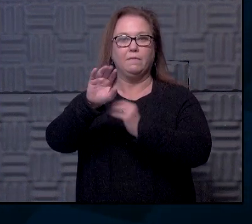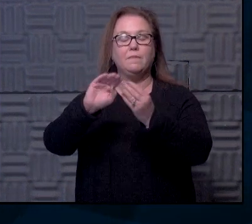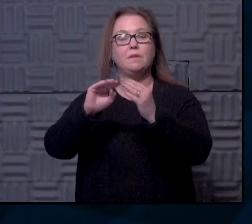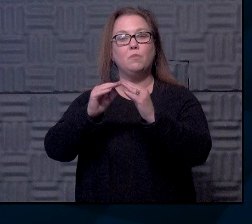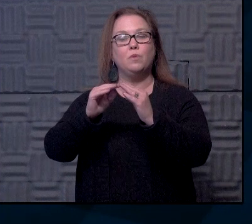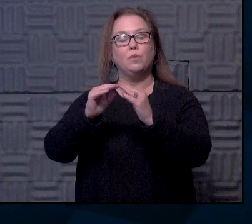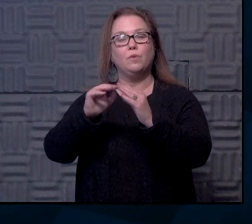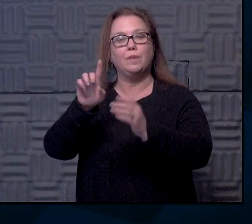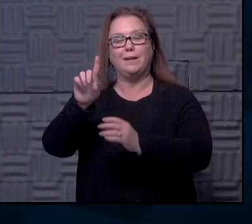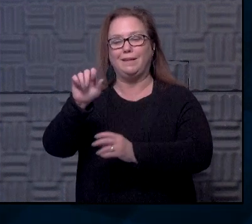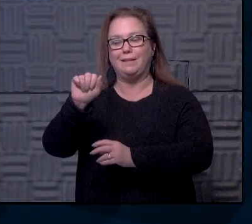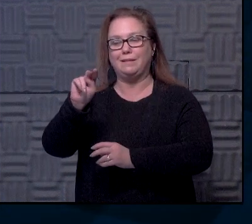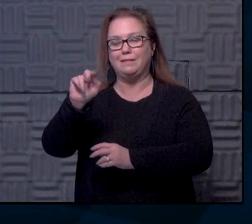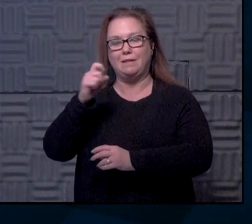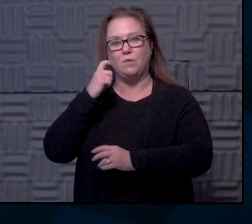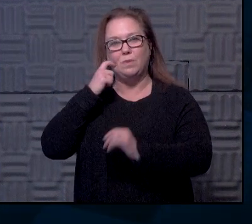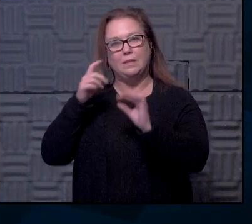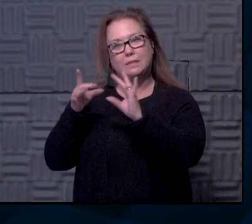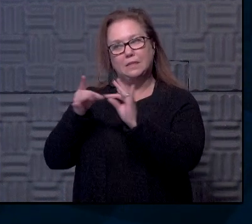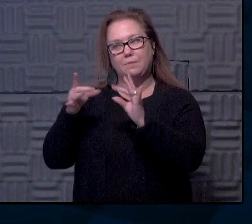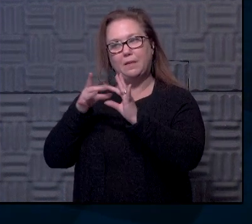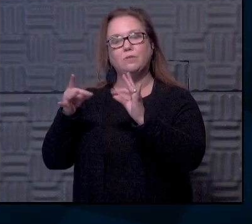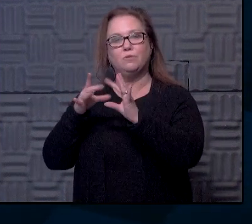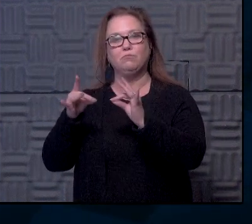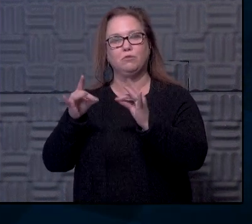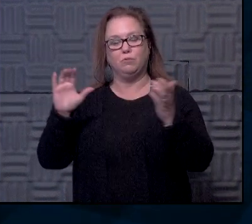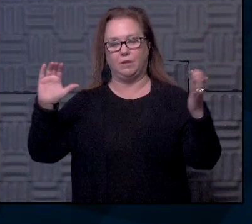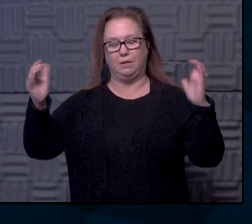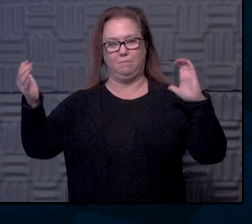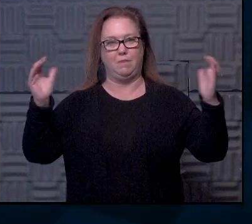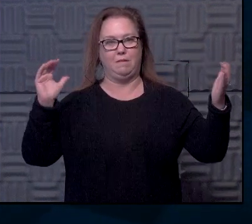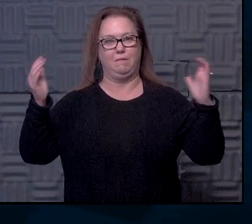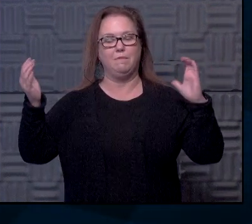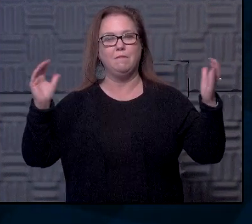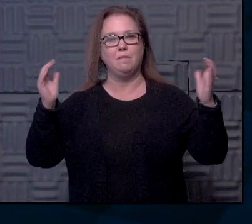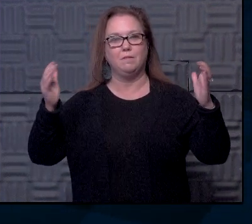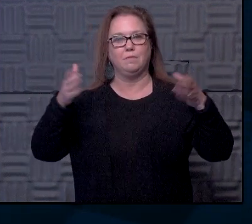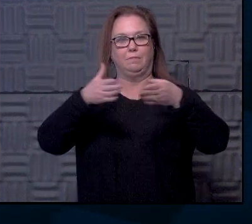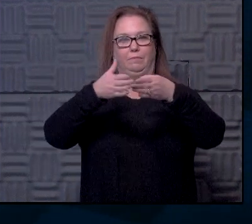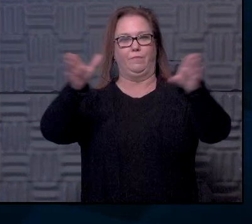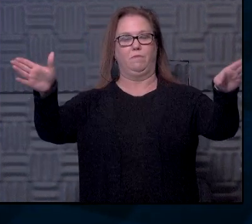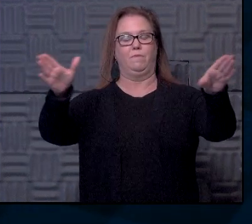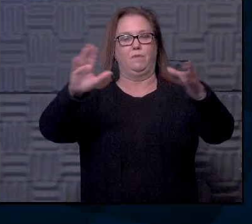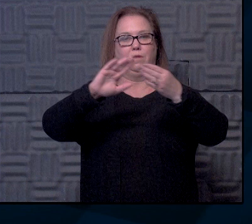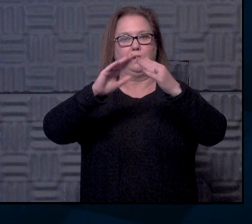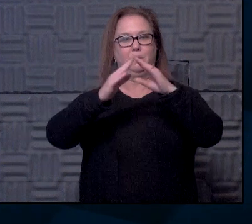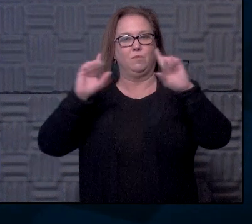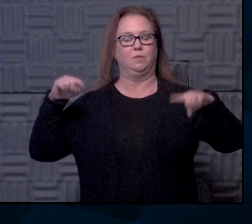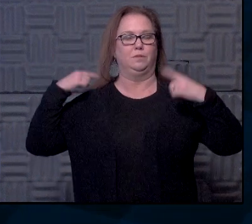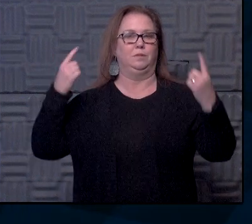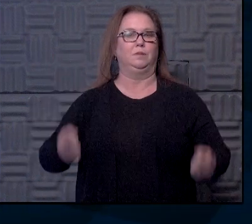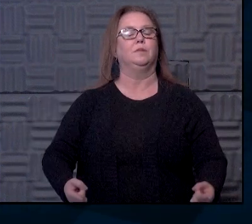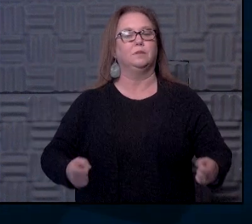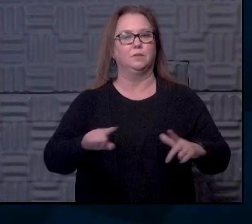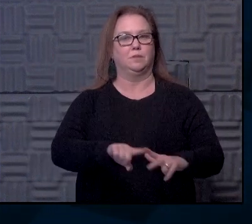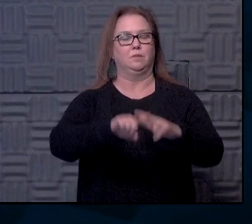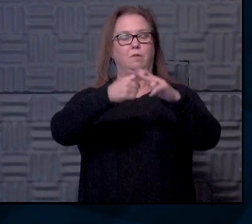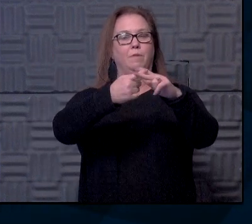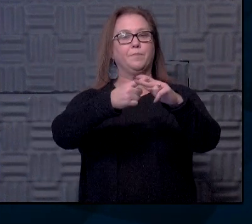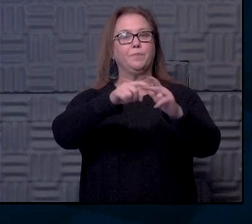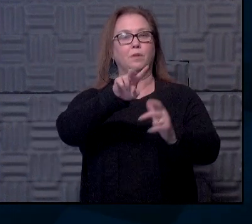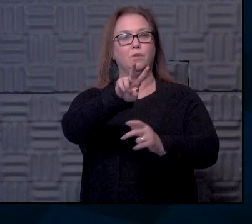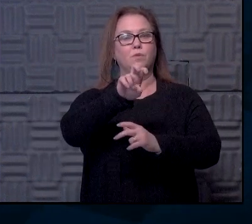this morning, you can sort of put in perspective compared to the overall number since the beginning of time. And 270 of